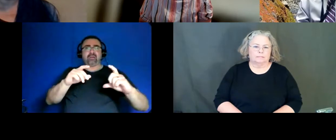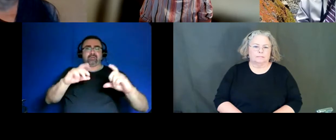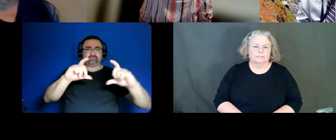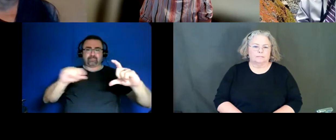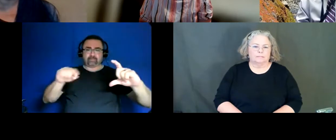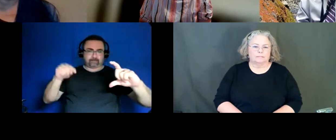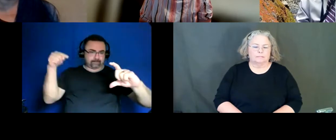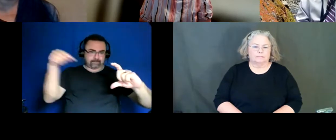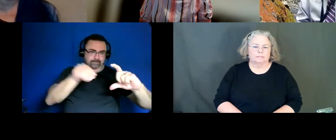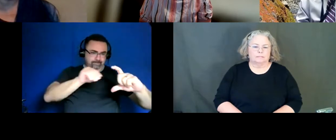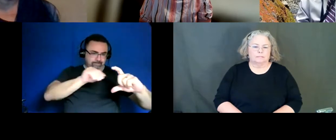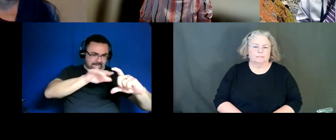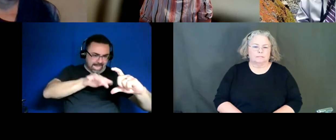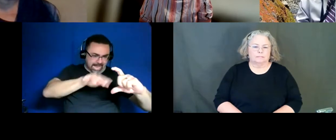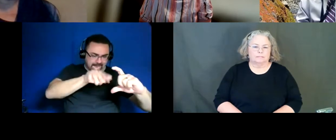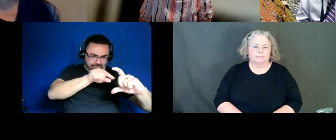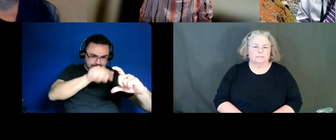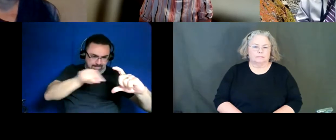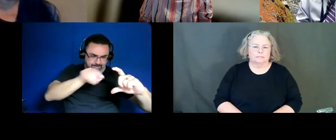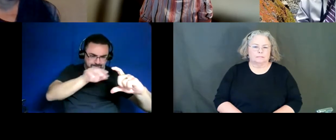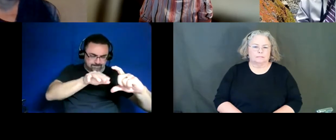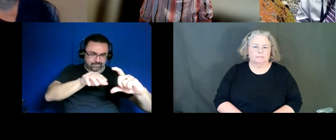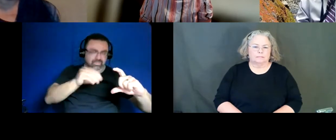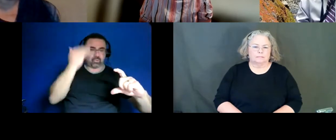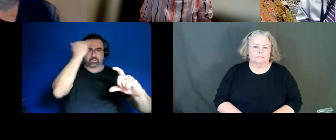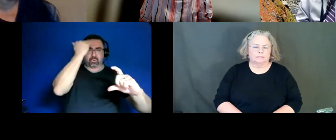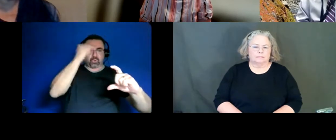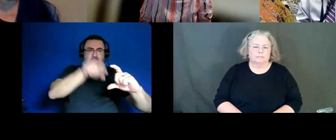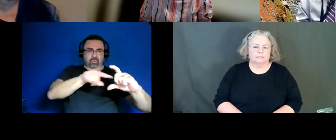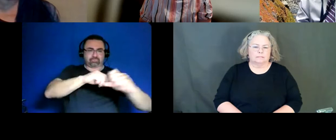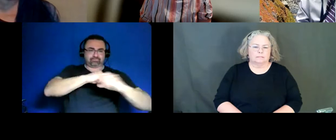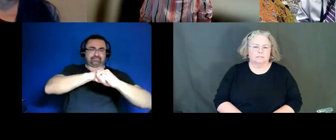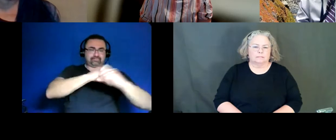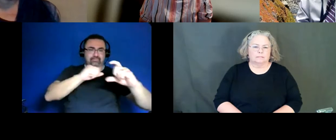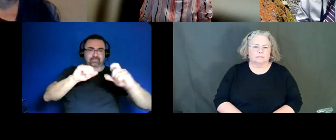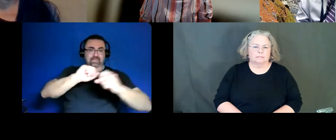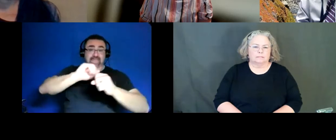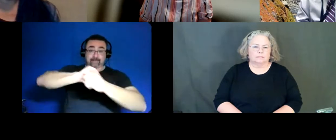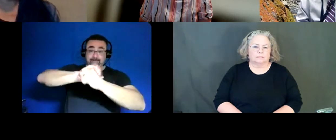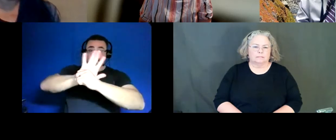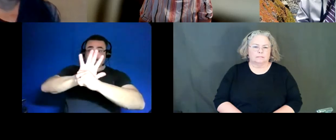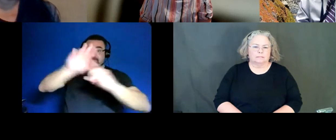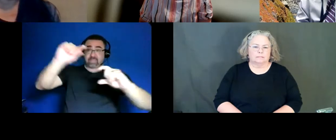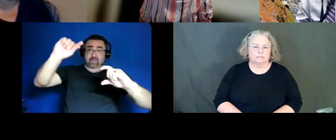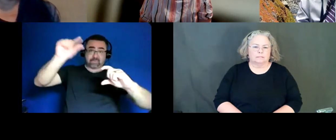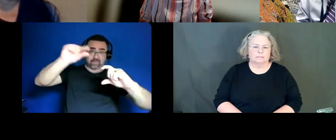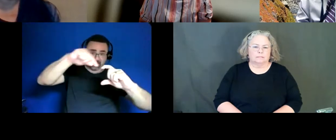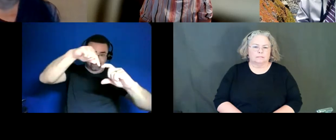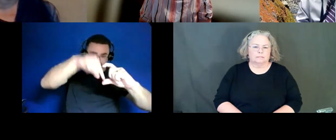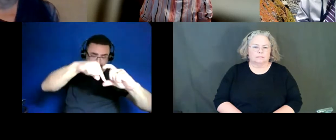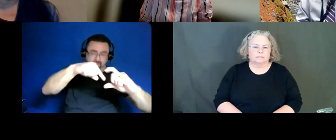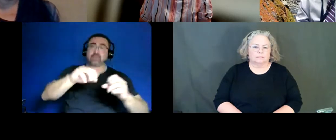instructions so that they're able to identify the spike protein, and therefore they are